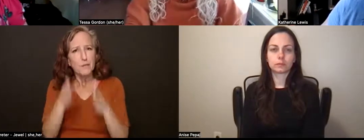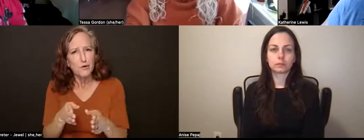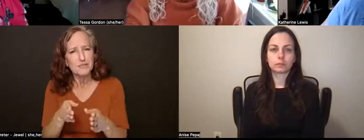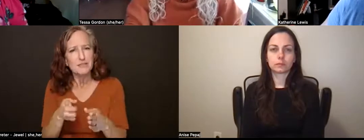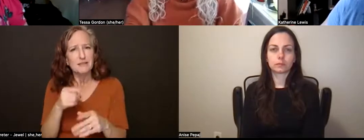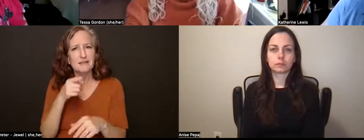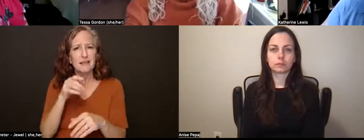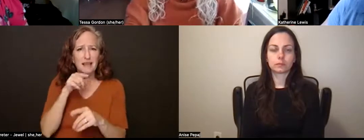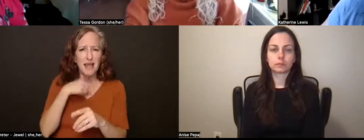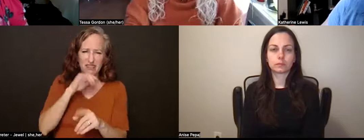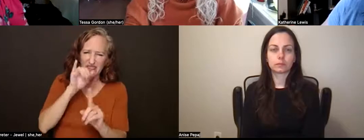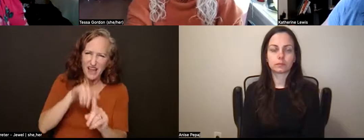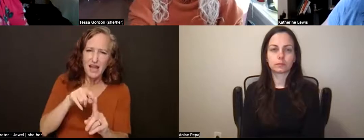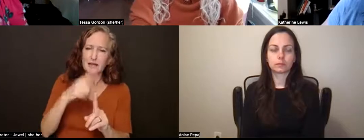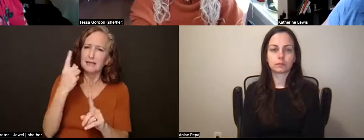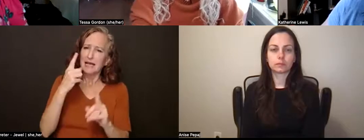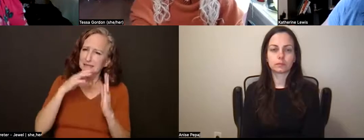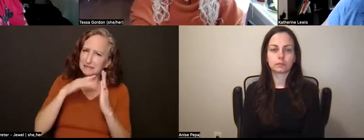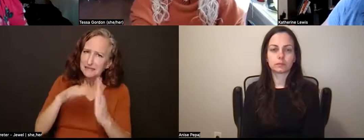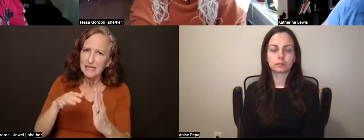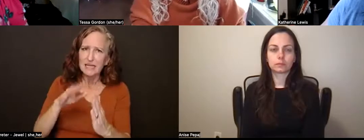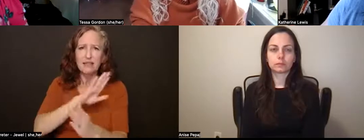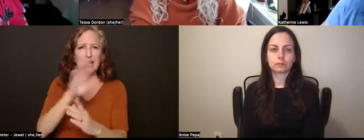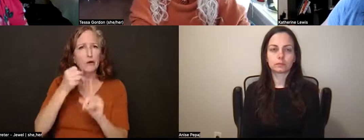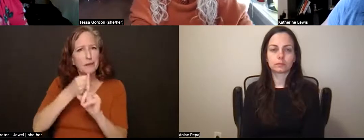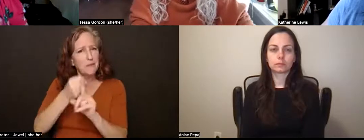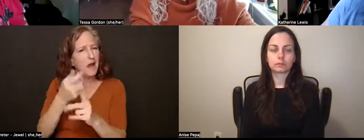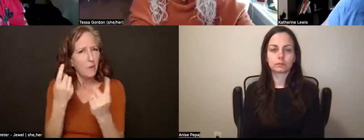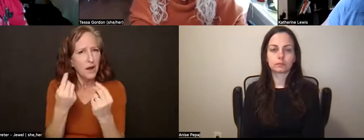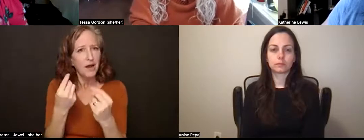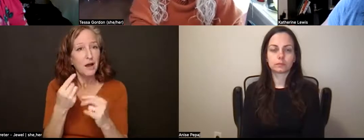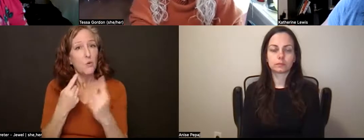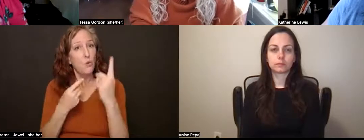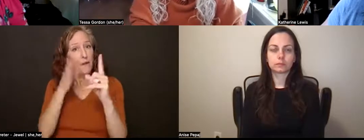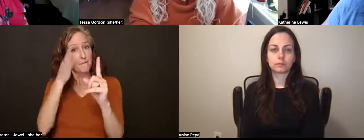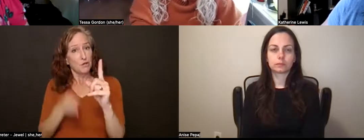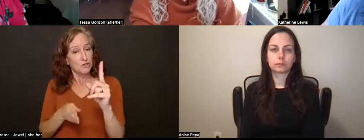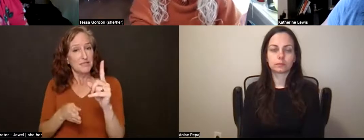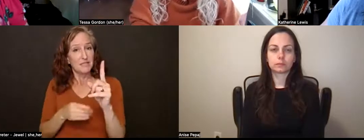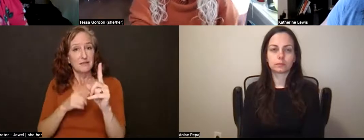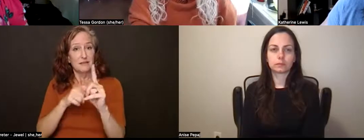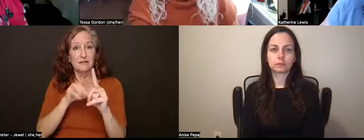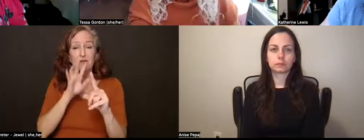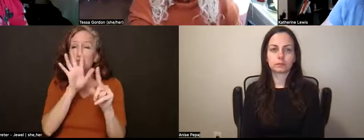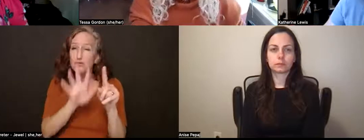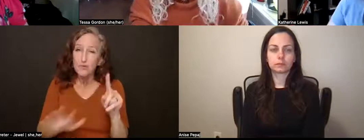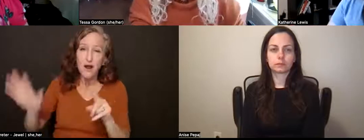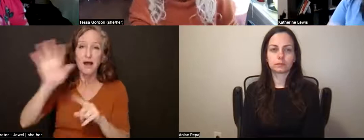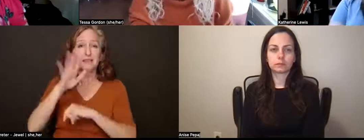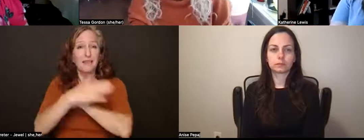particular study, and these are the facts that they saw. So then if one person across the nation, across the world, has the